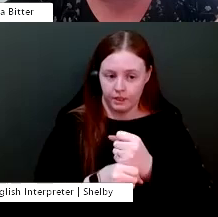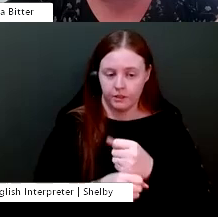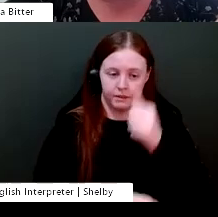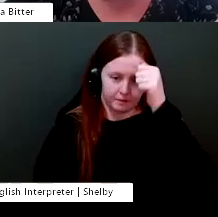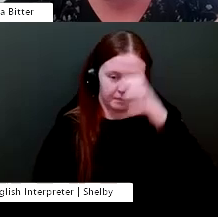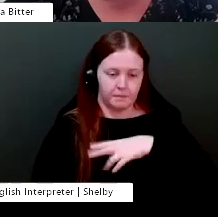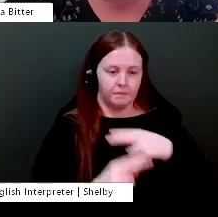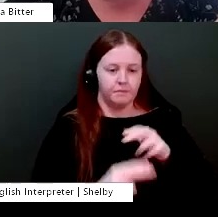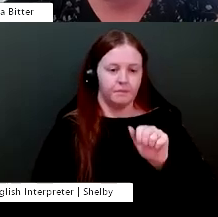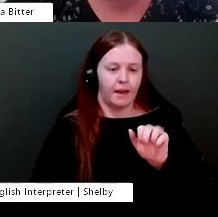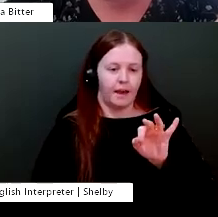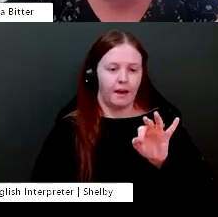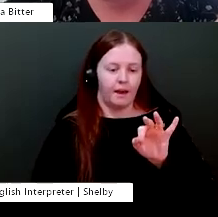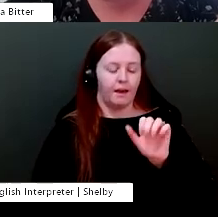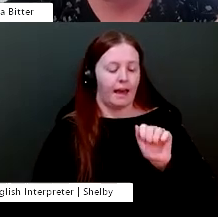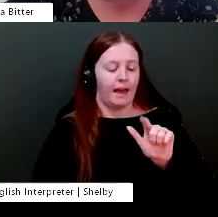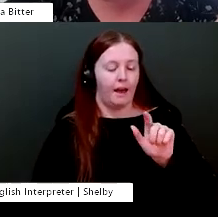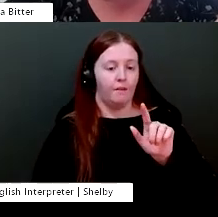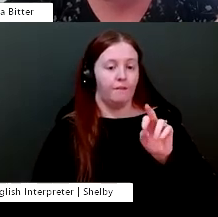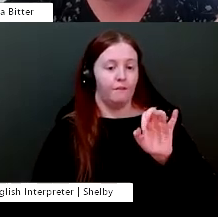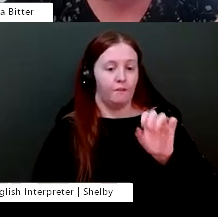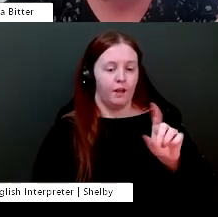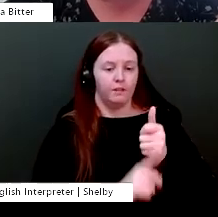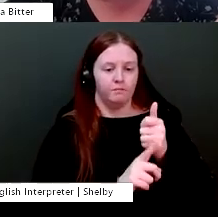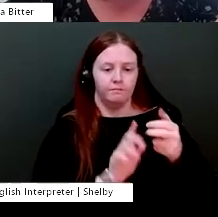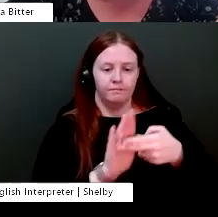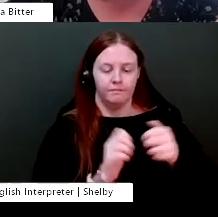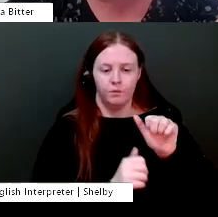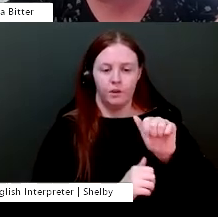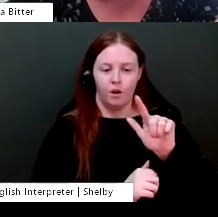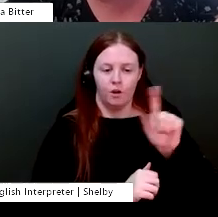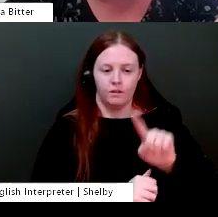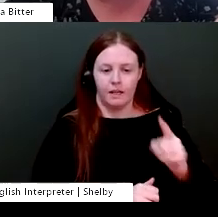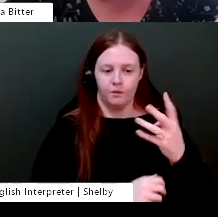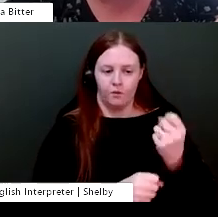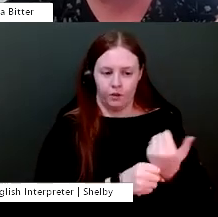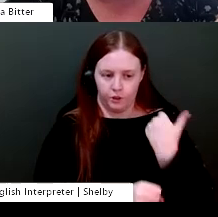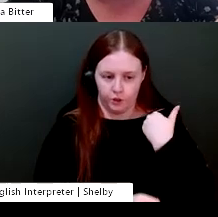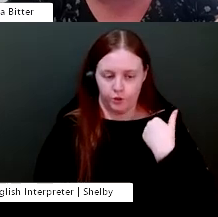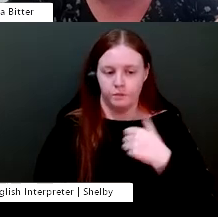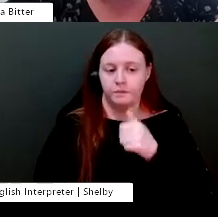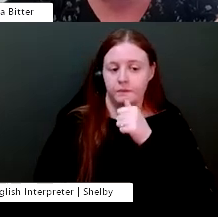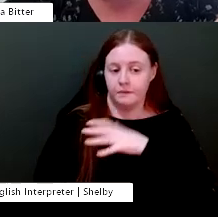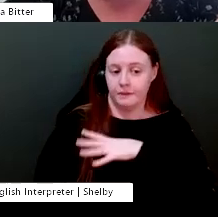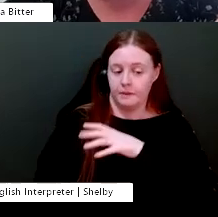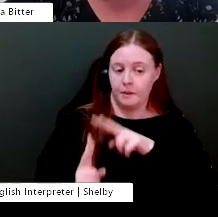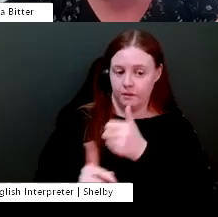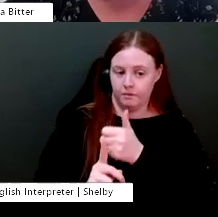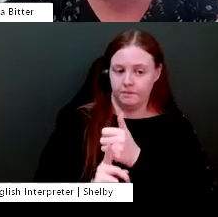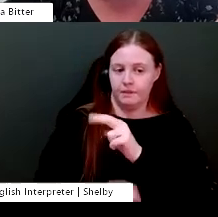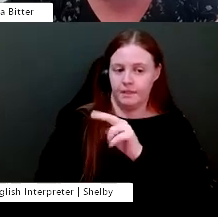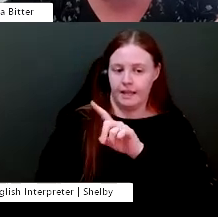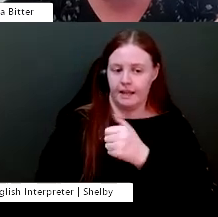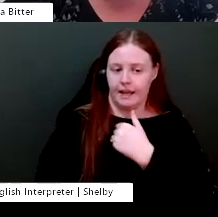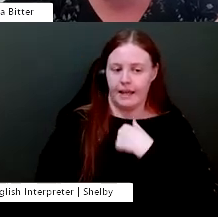Alzheimer's disease. So the female partner, Nada, claims that she holds power of attorney. She didn't. We found out after when he was at the hospital for property